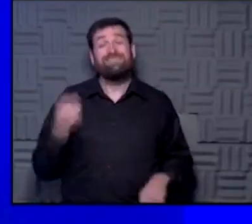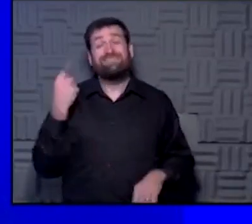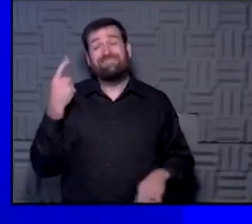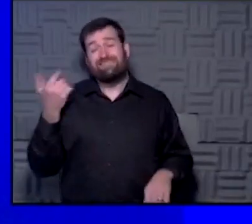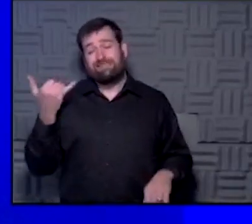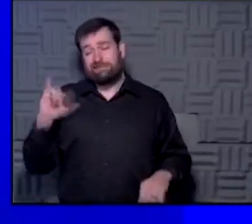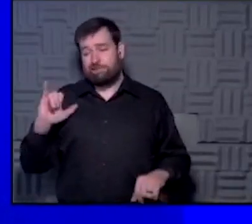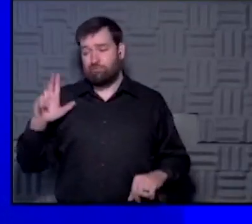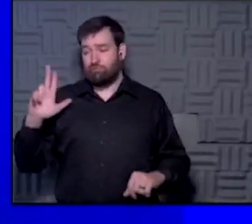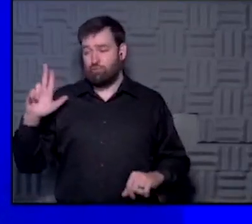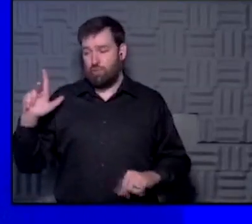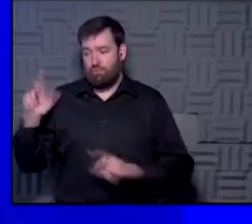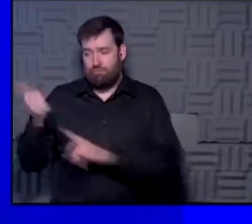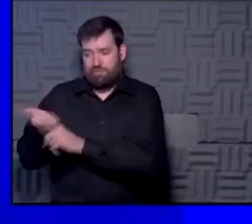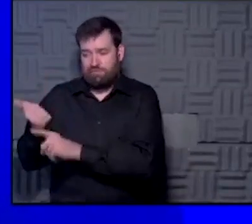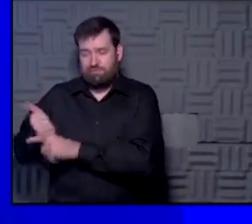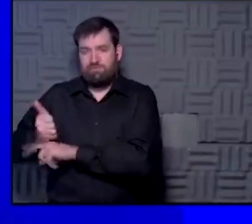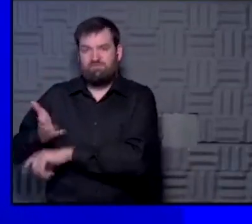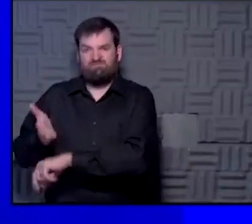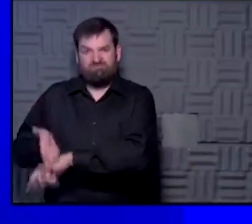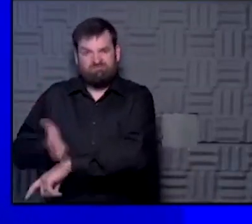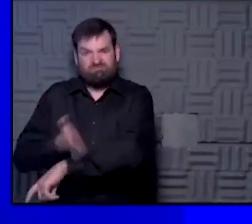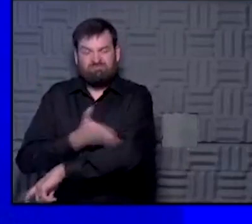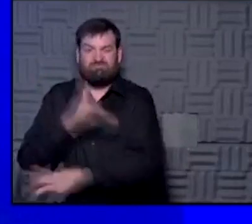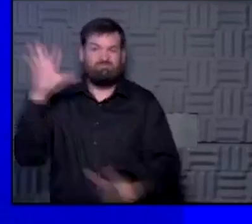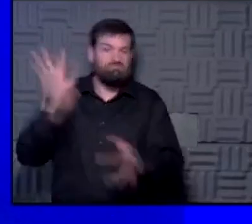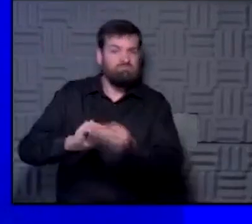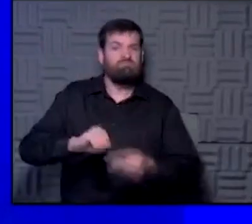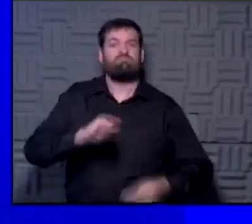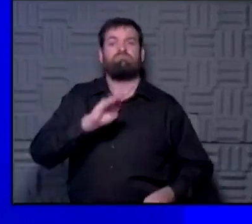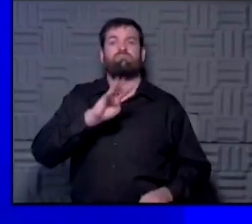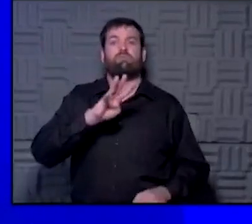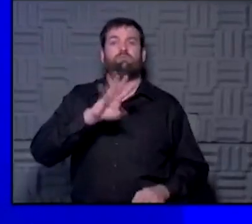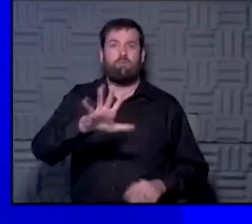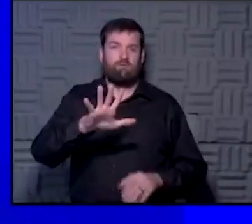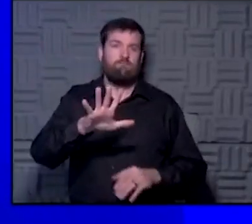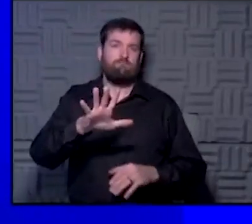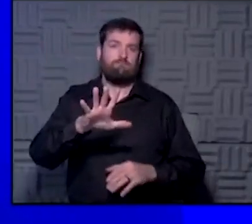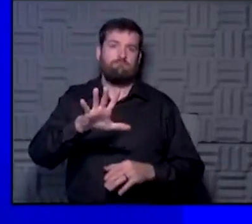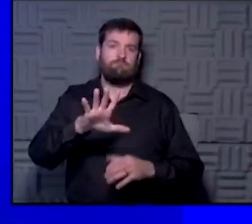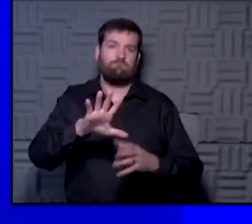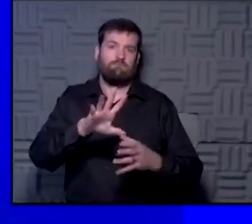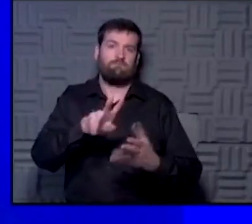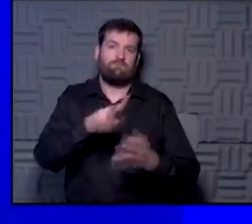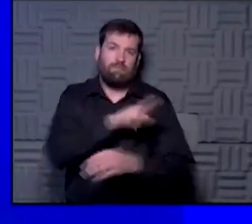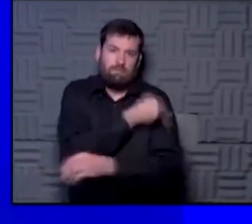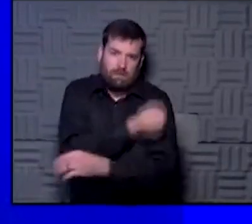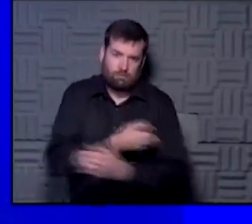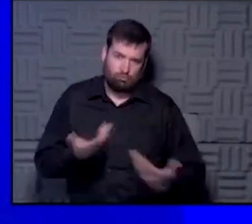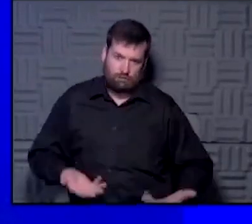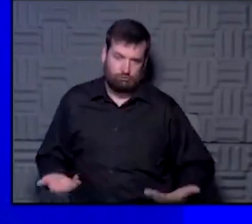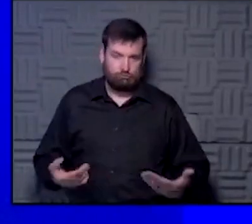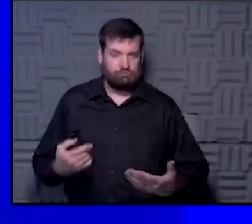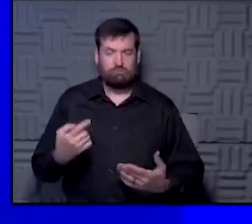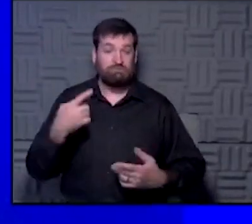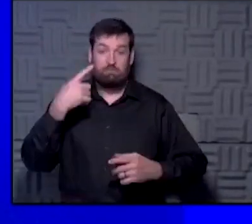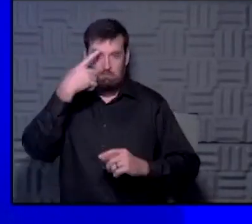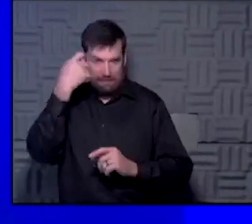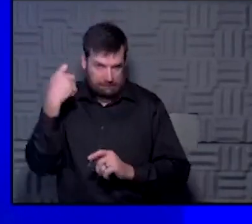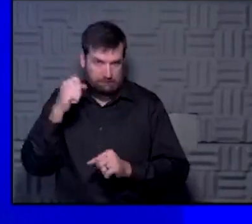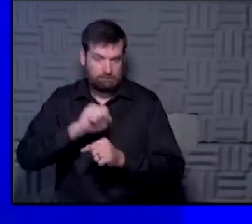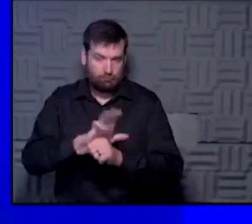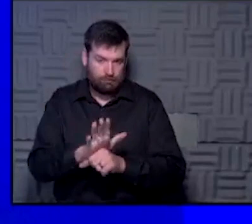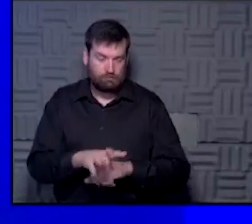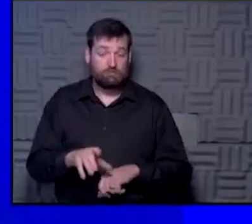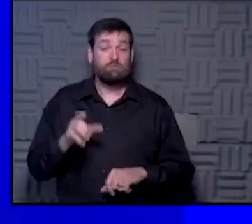that meet the recovery period. So there are still about 45 patients in the hospital that wouldn't normally be here because of COVID.